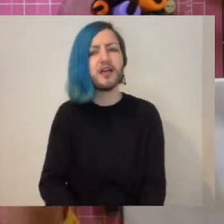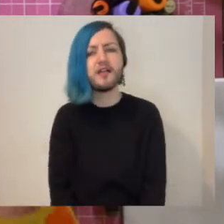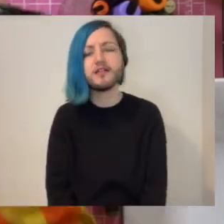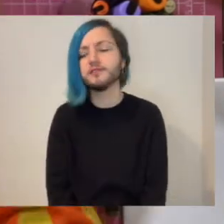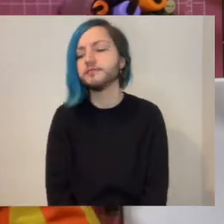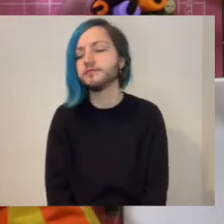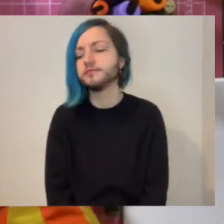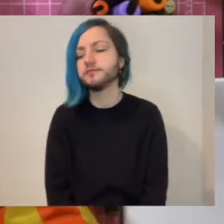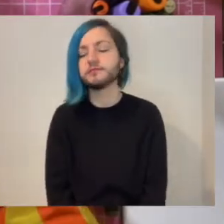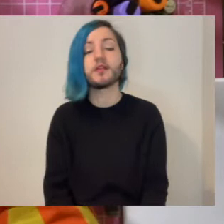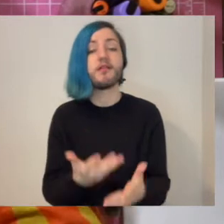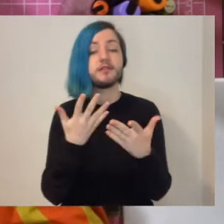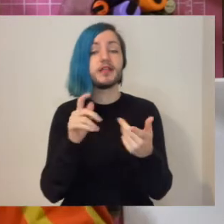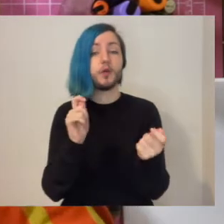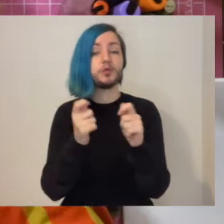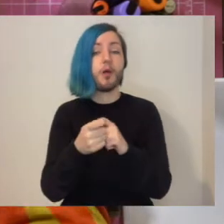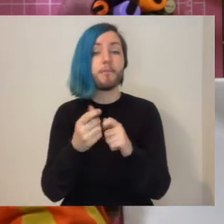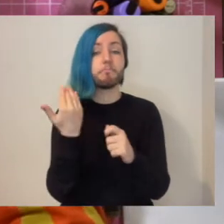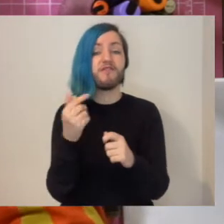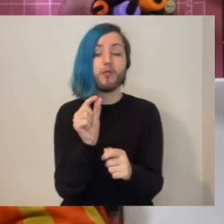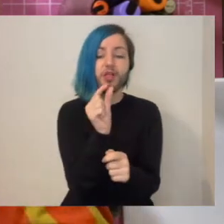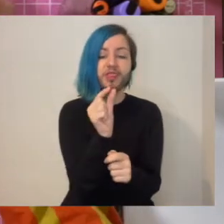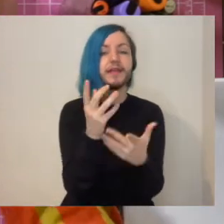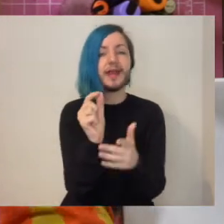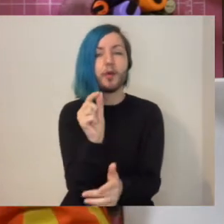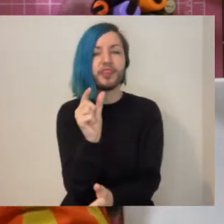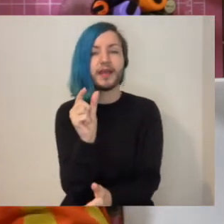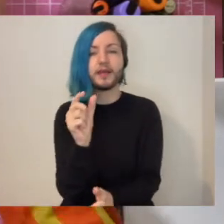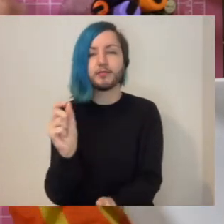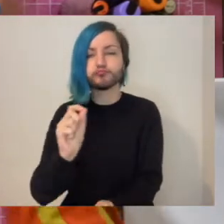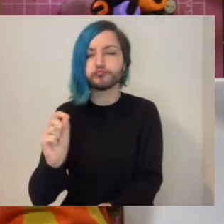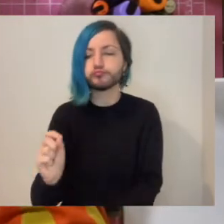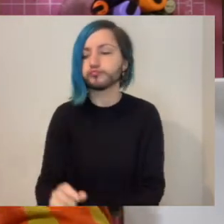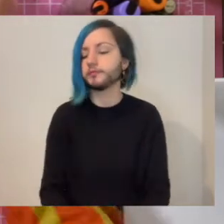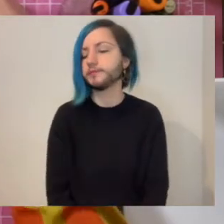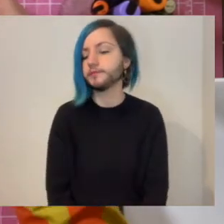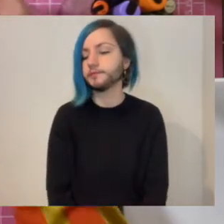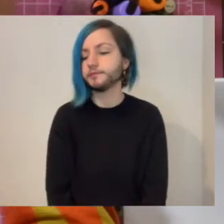So I'm going to swap my nib from thin to thick.